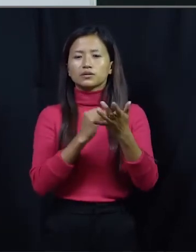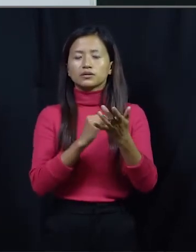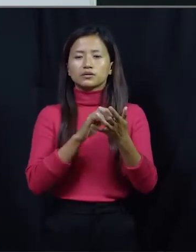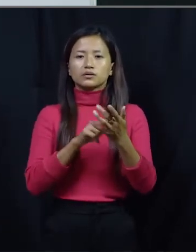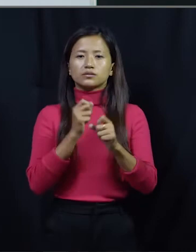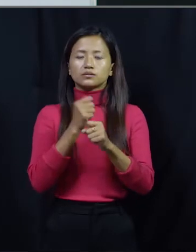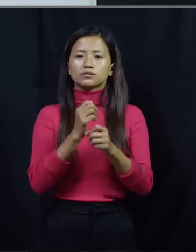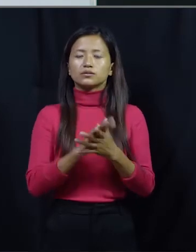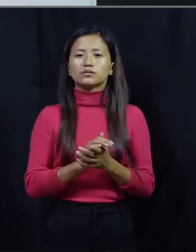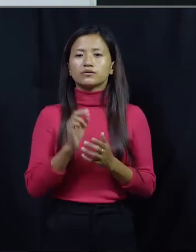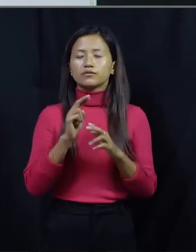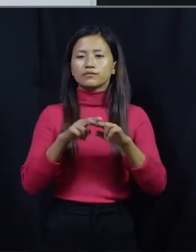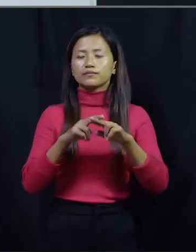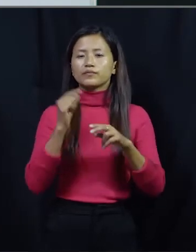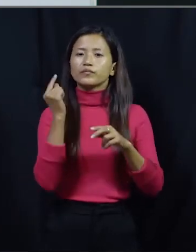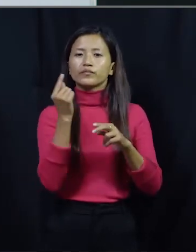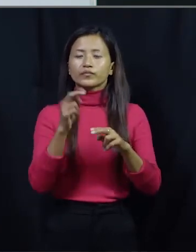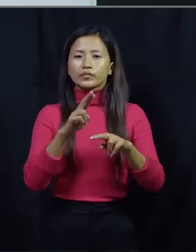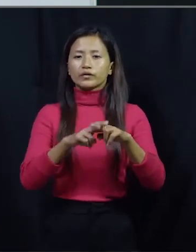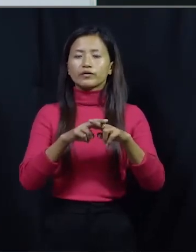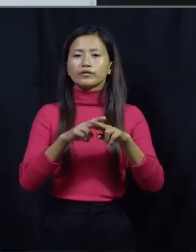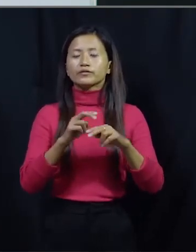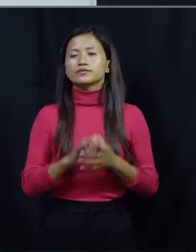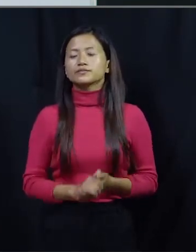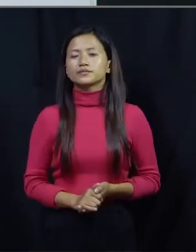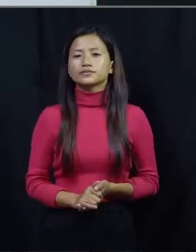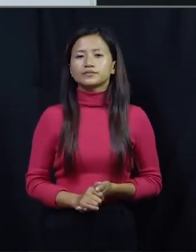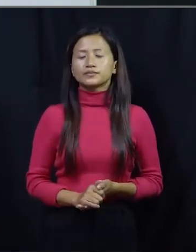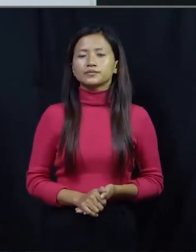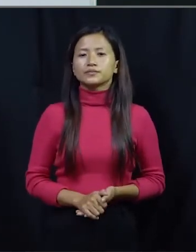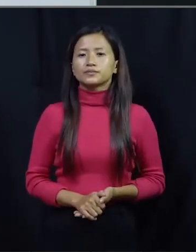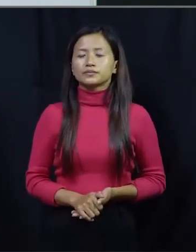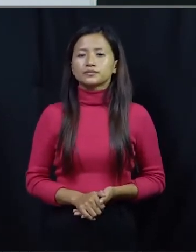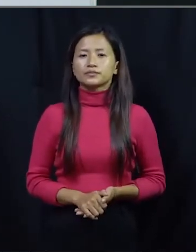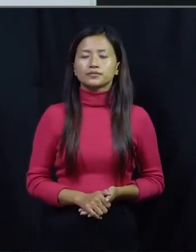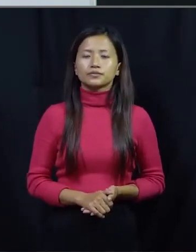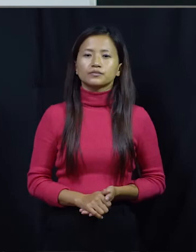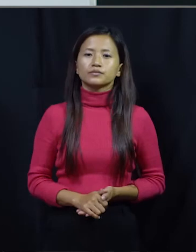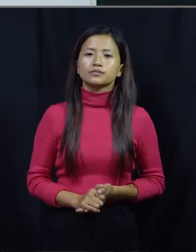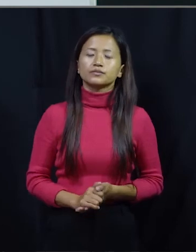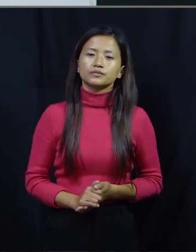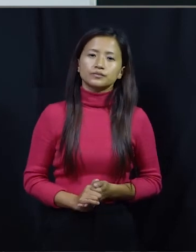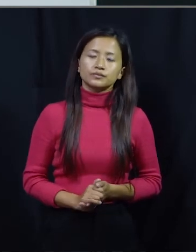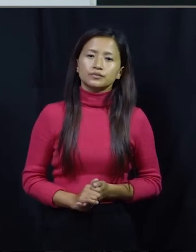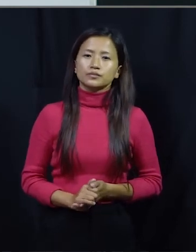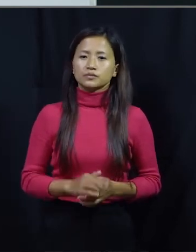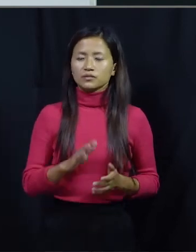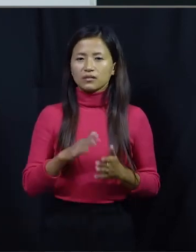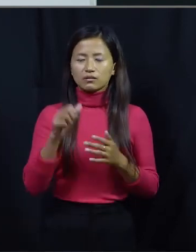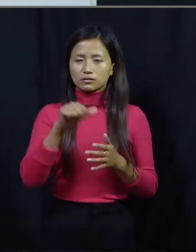by this function f, right? Every element of B has been taken by this function f.